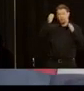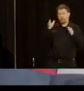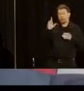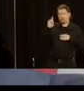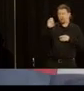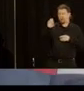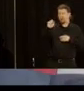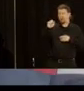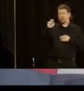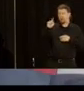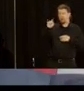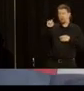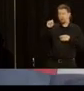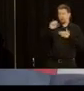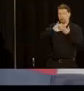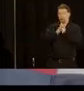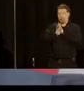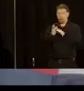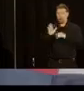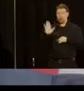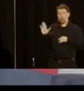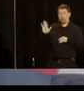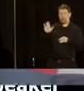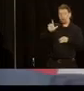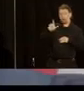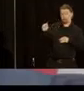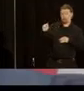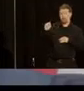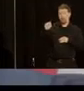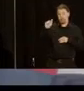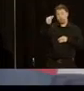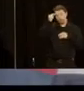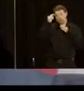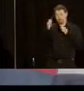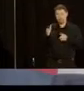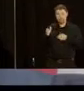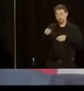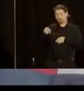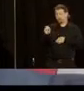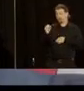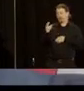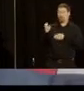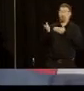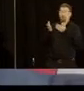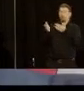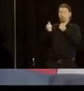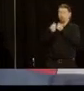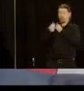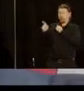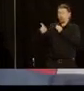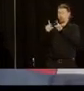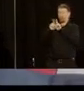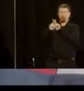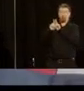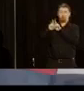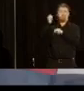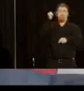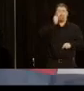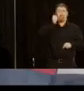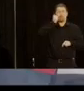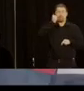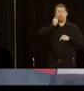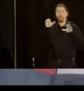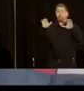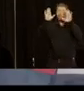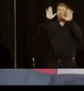be his Lieutenant Governor, and she has served with him every day as his Lieutenant Governor, doing the